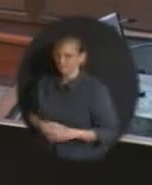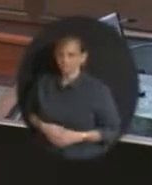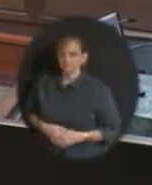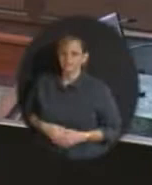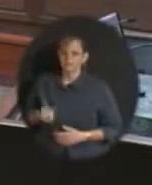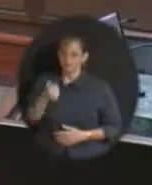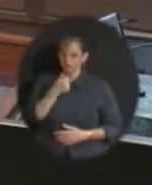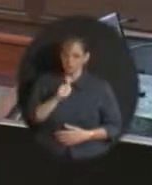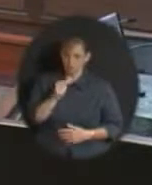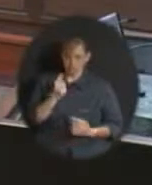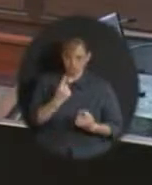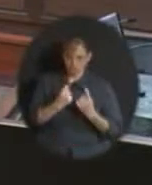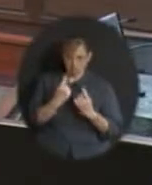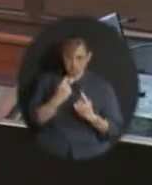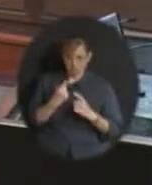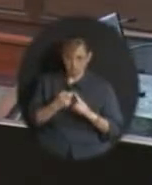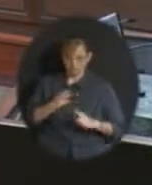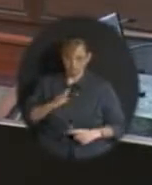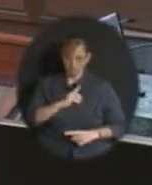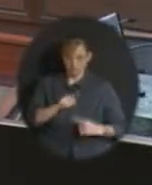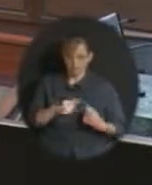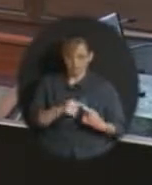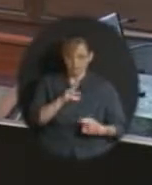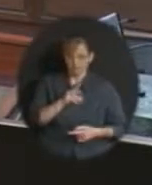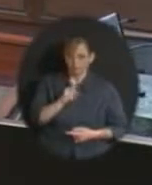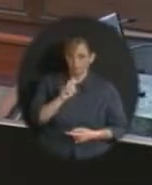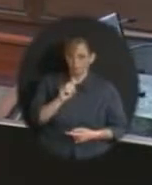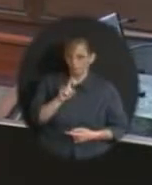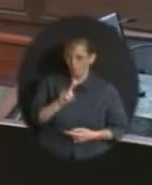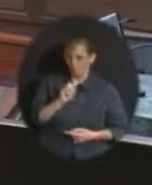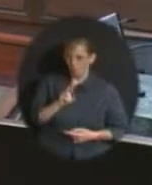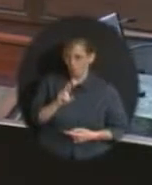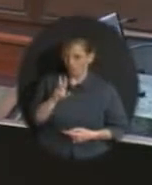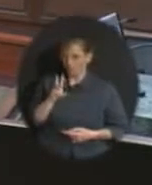board members on 6.01 or 6.02?